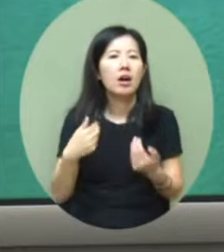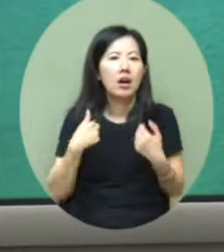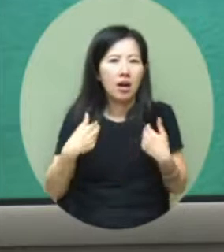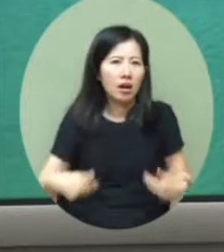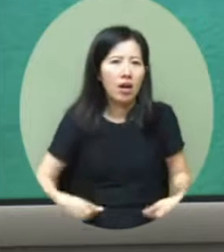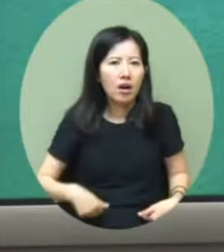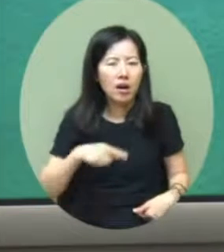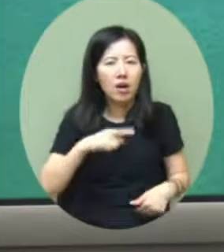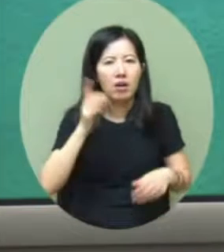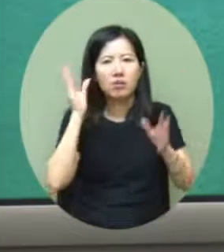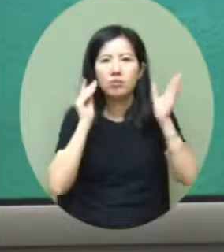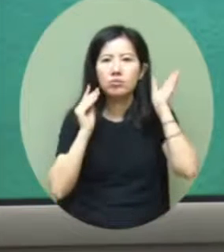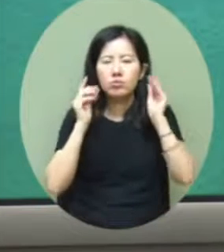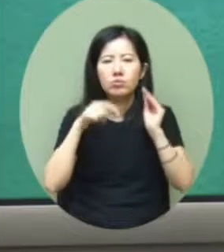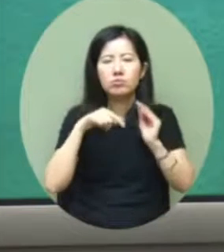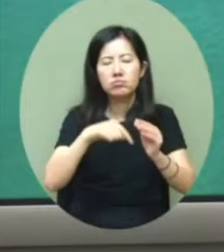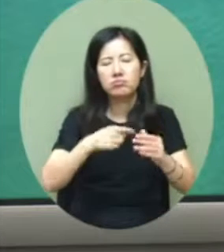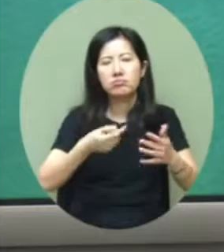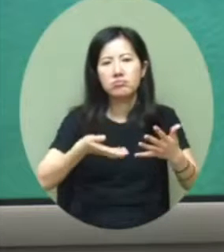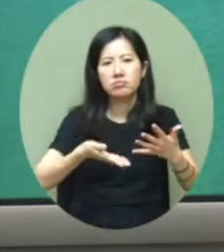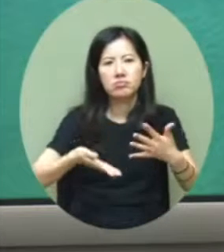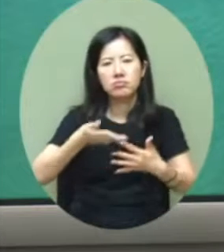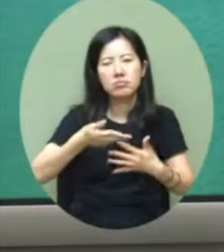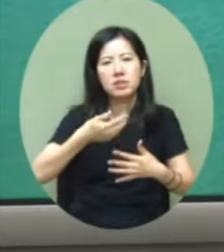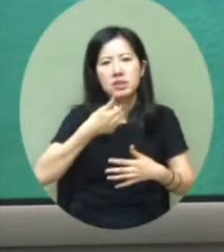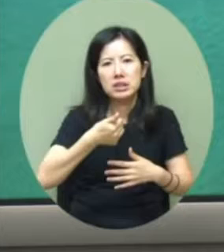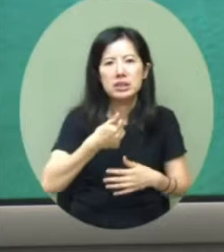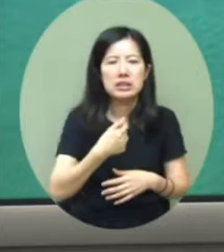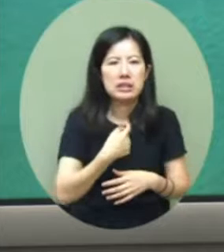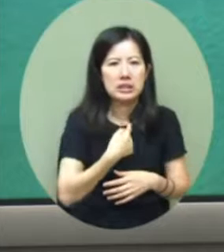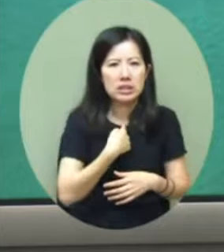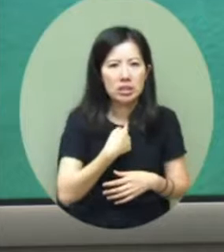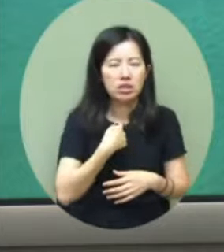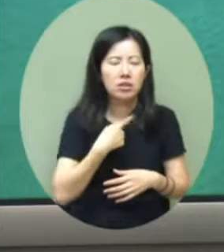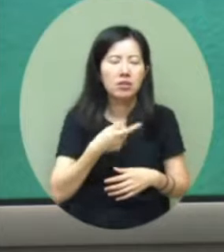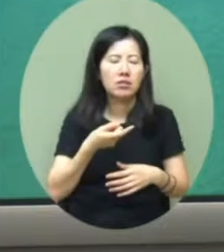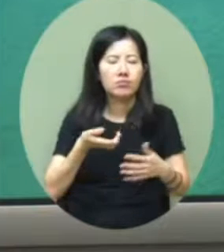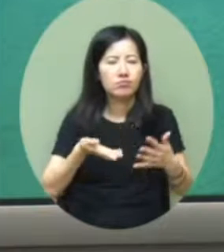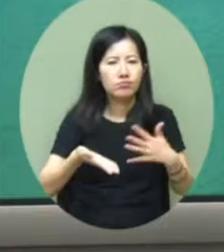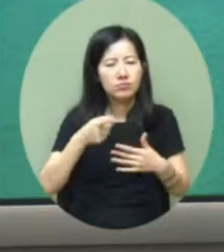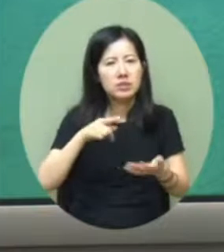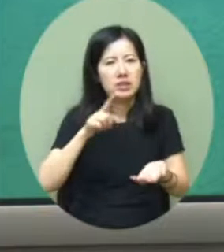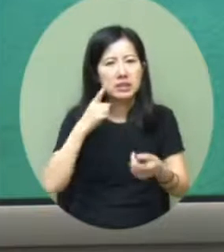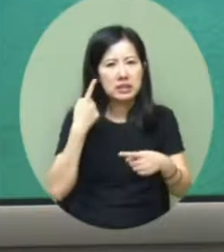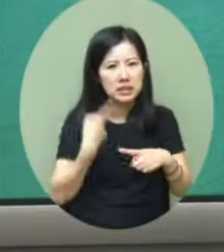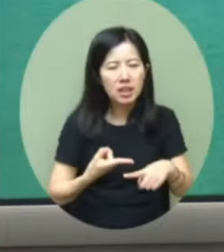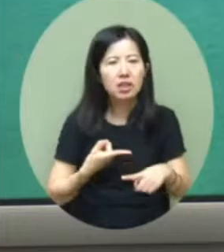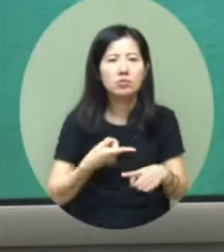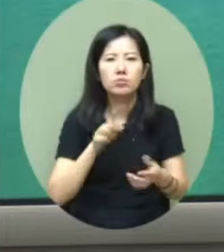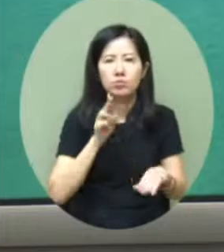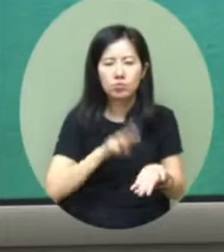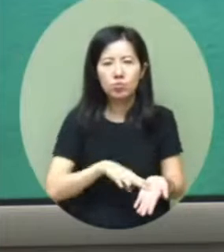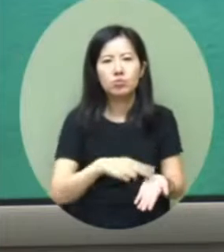The trade, that is the the